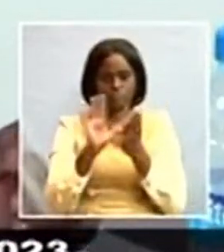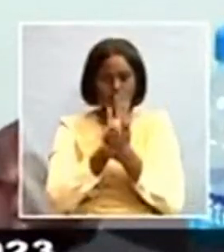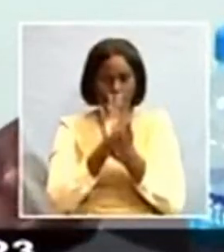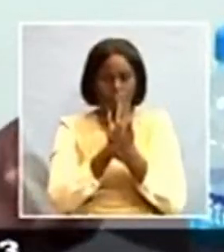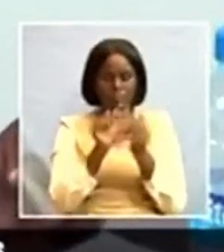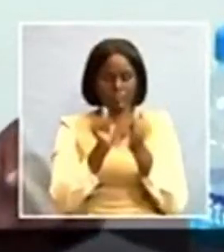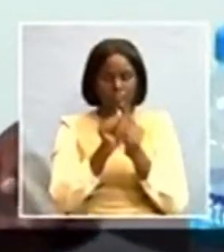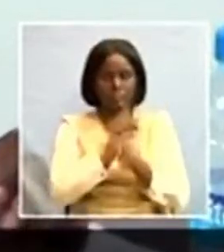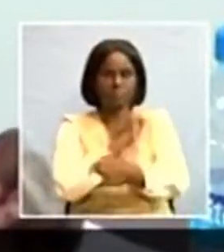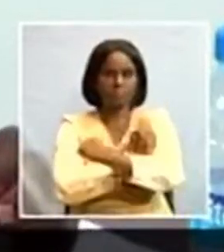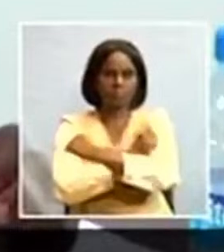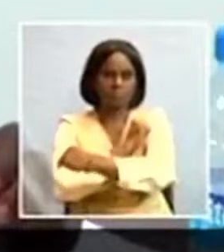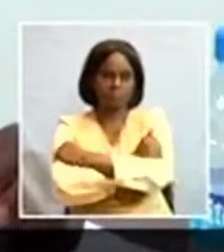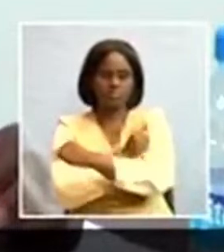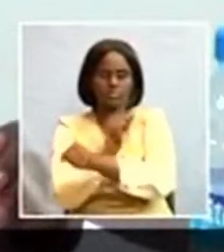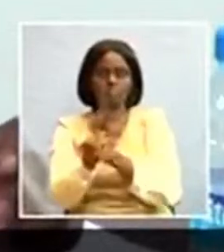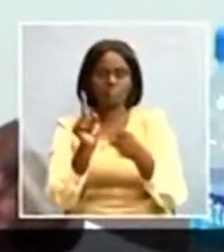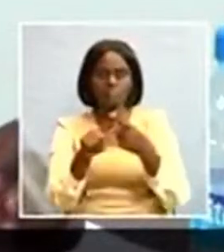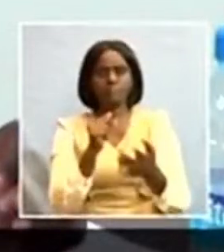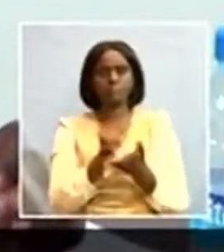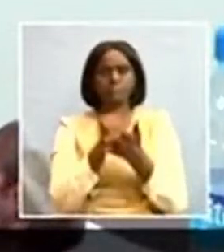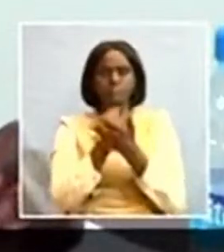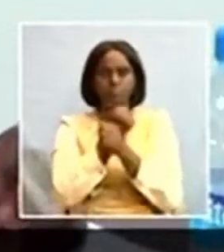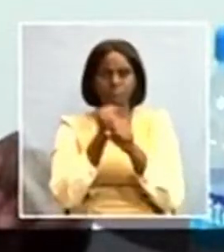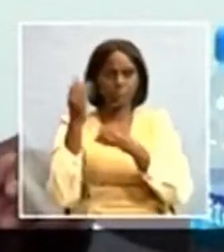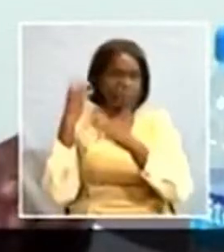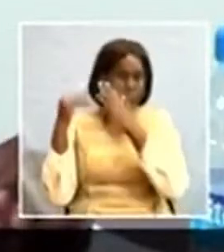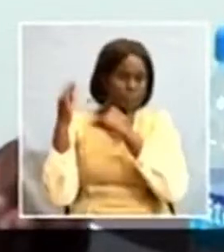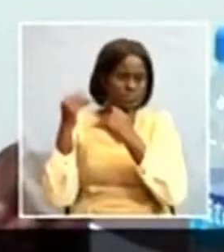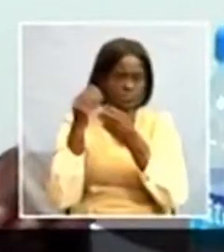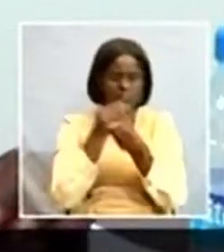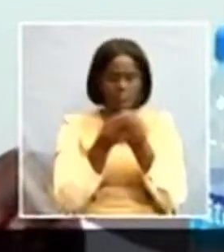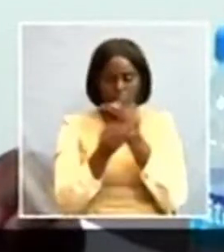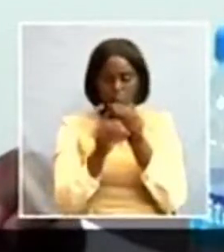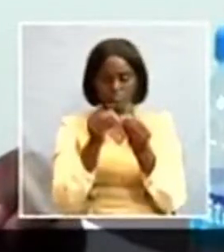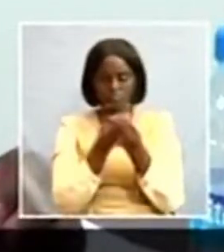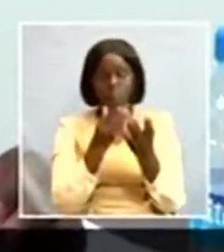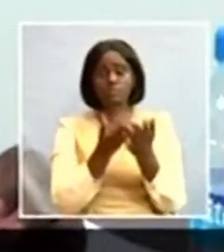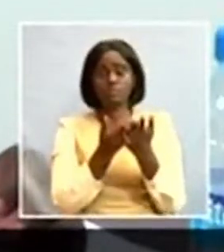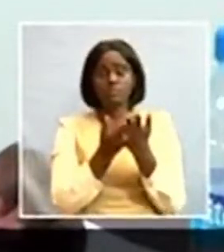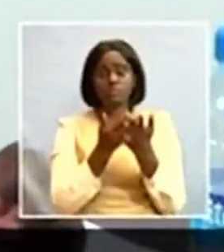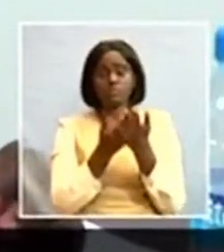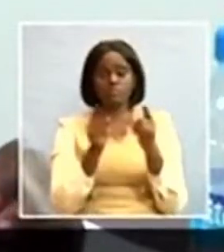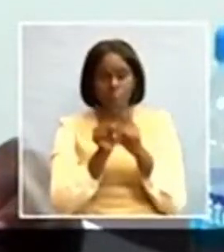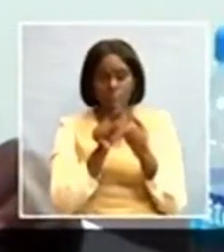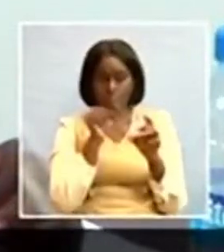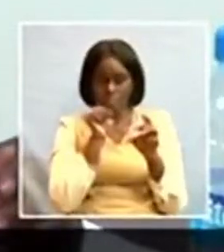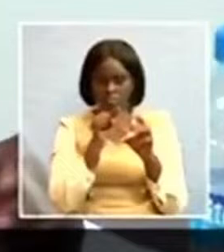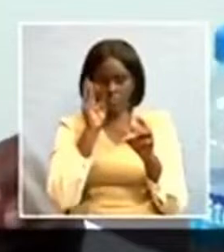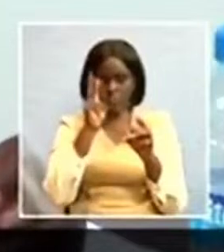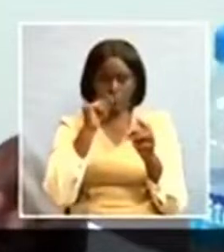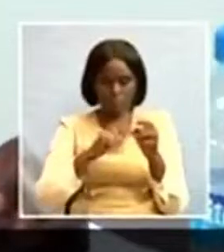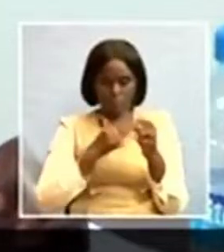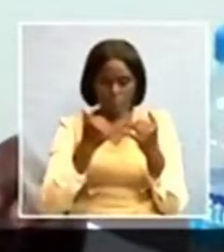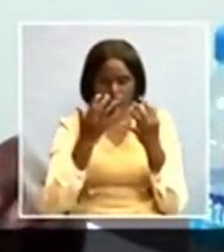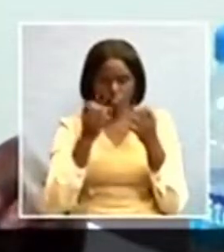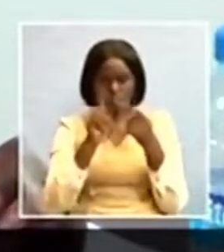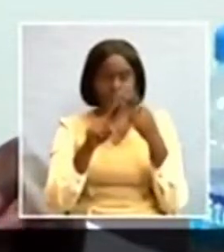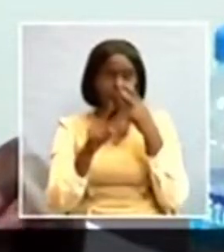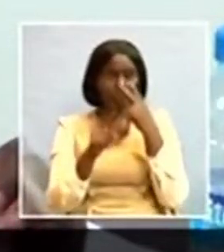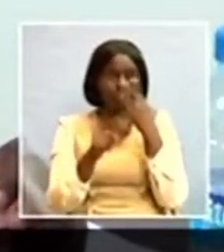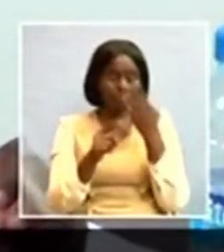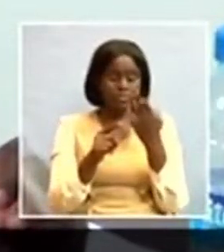relevant authorities to address outstanding statutory obligations. we would also want to